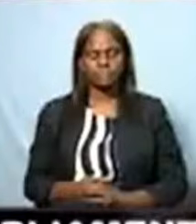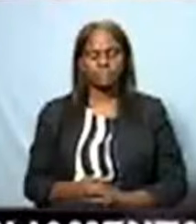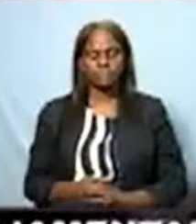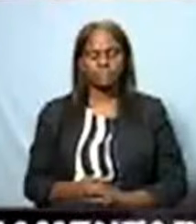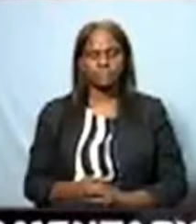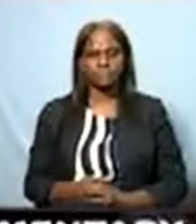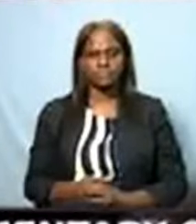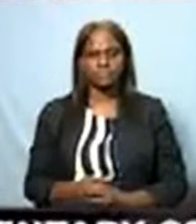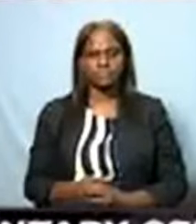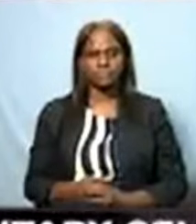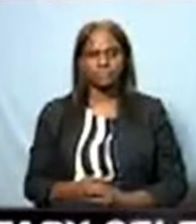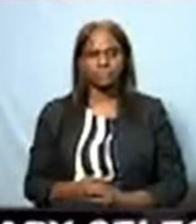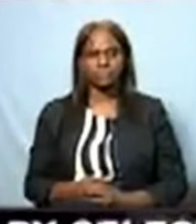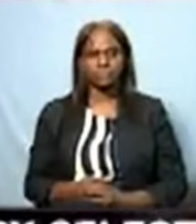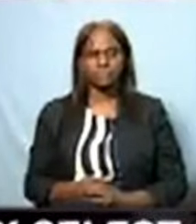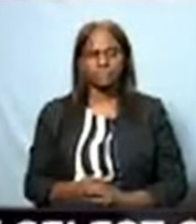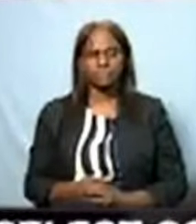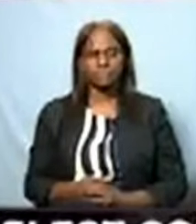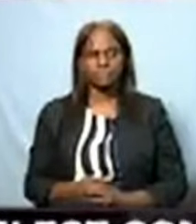take?